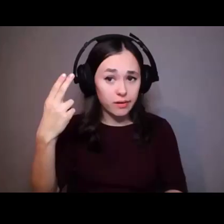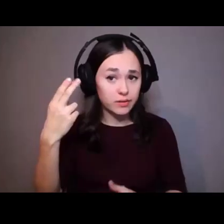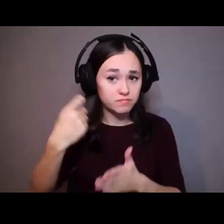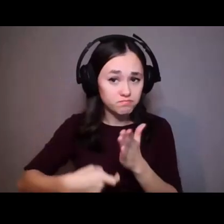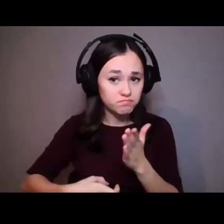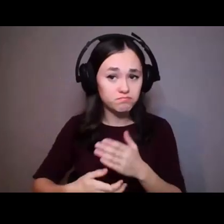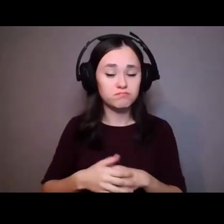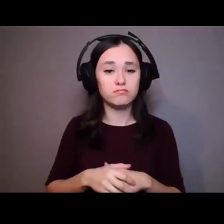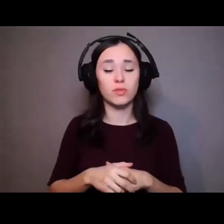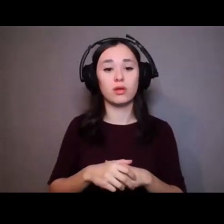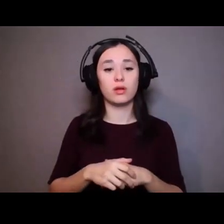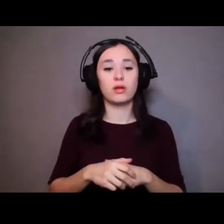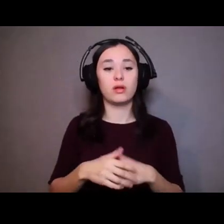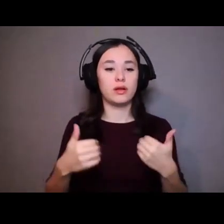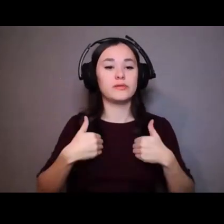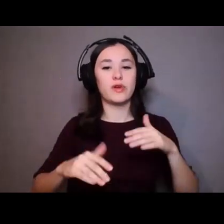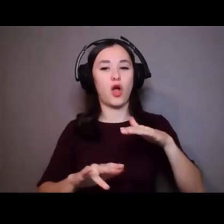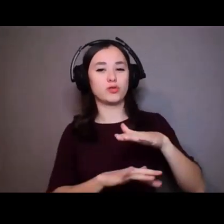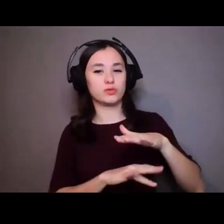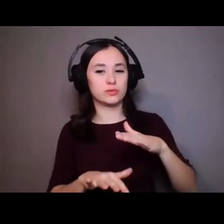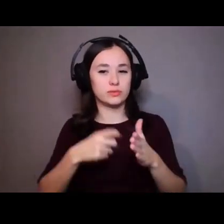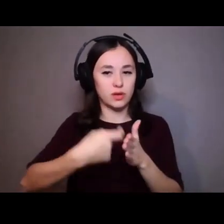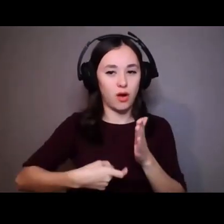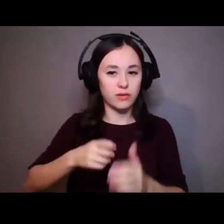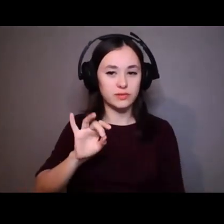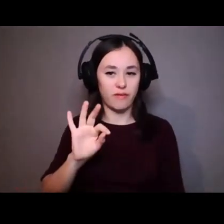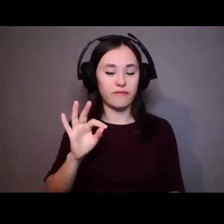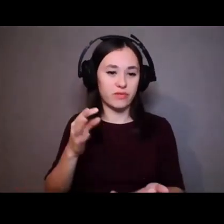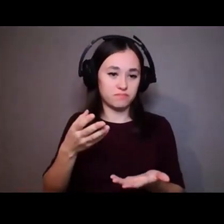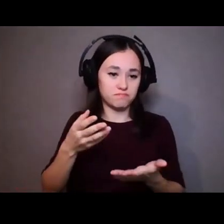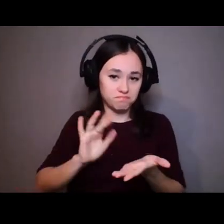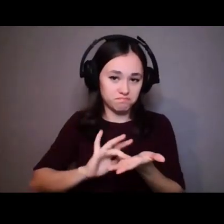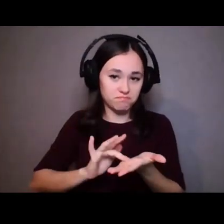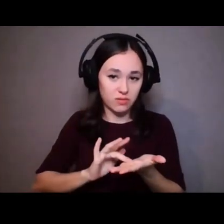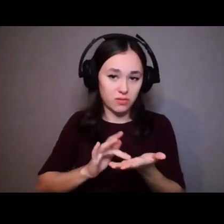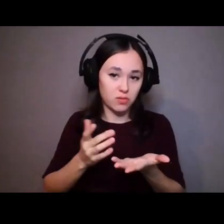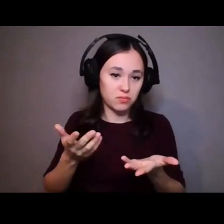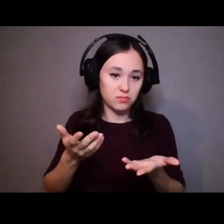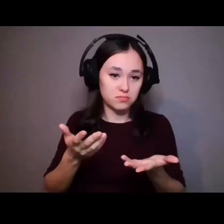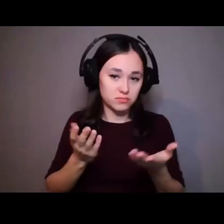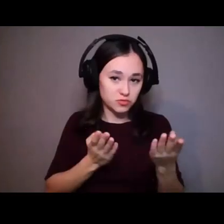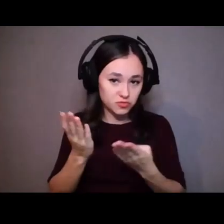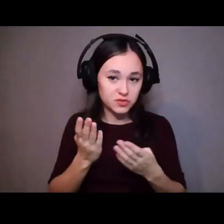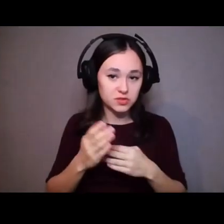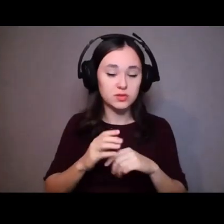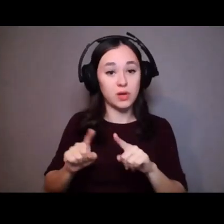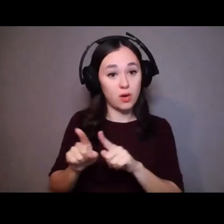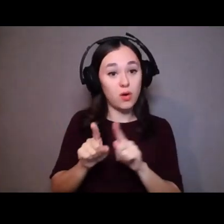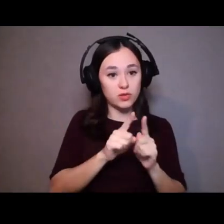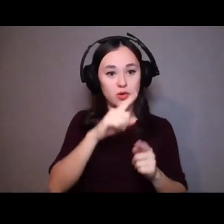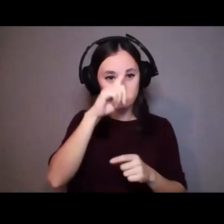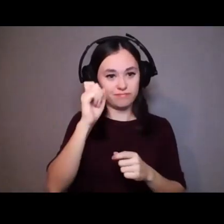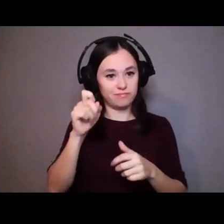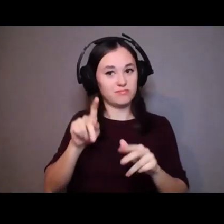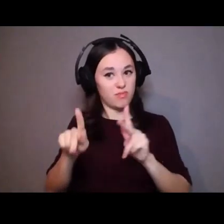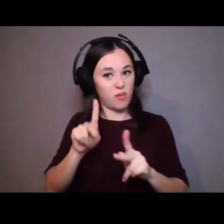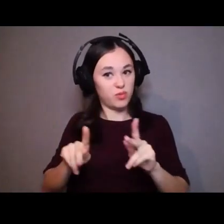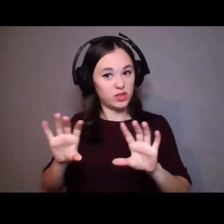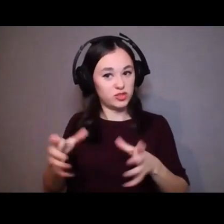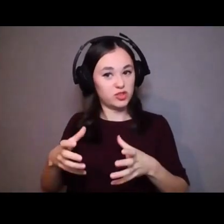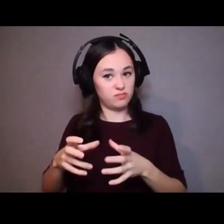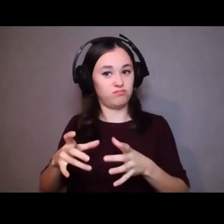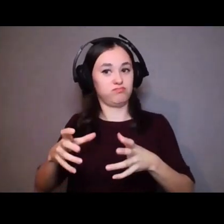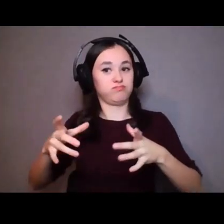of the underlying costs of medical pricing, but also the population growth. So those two things can really